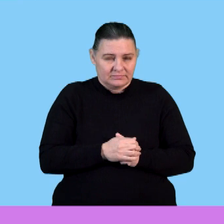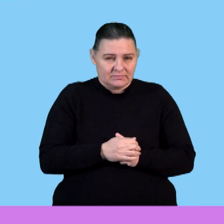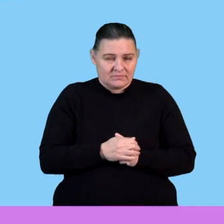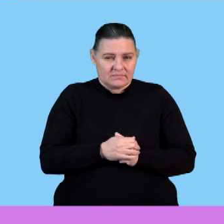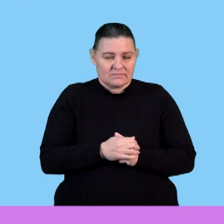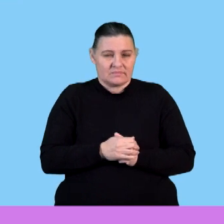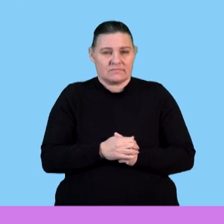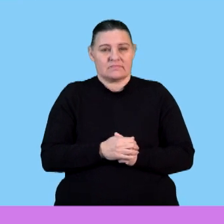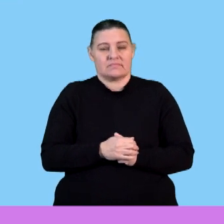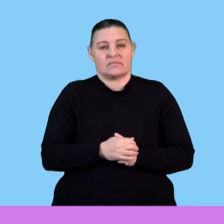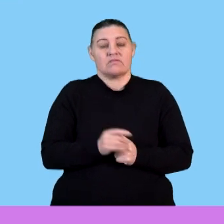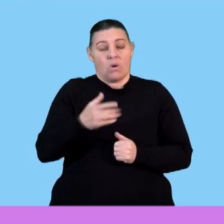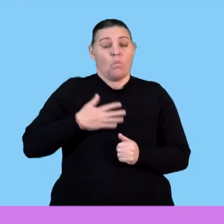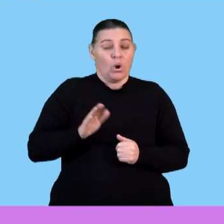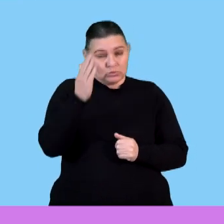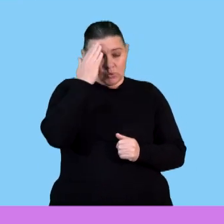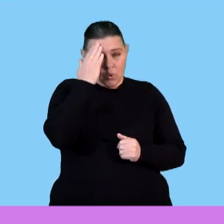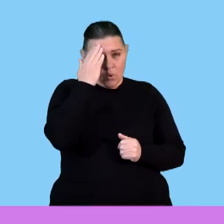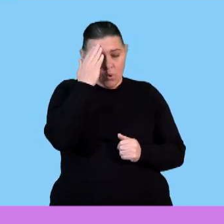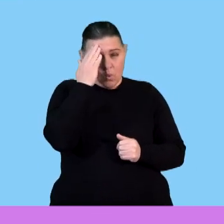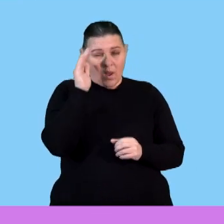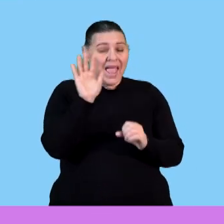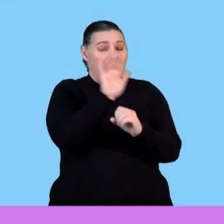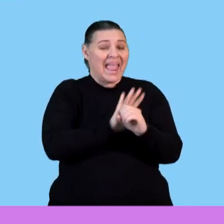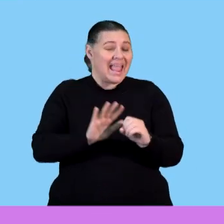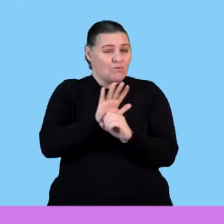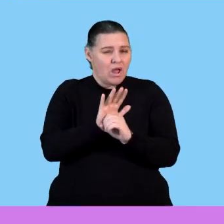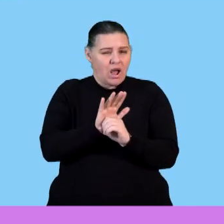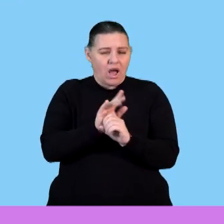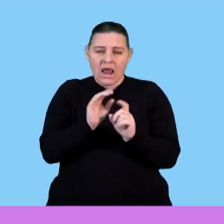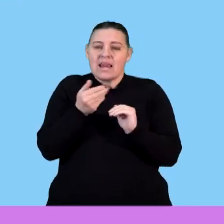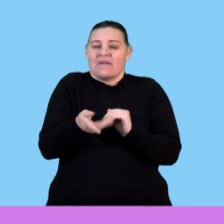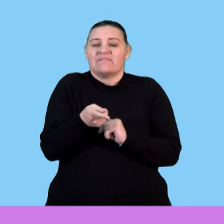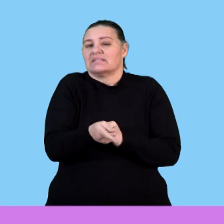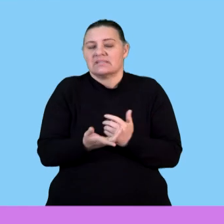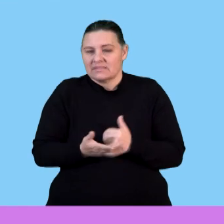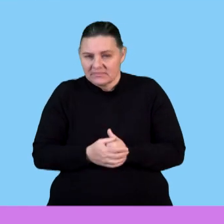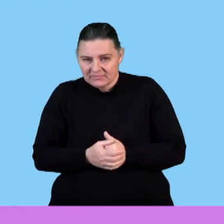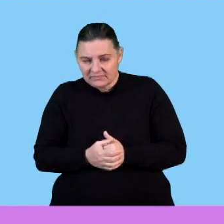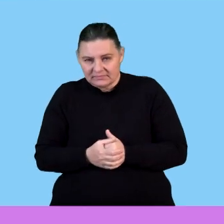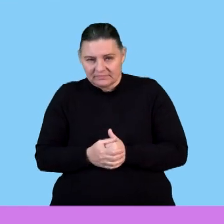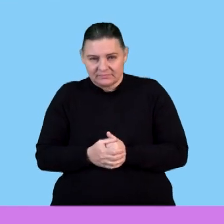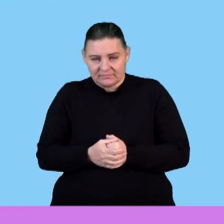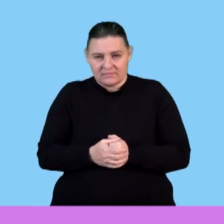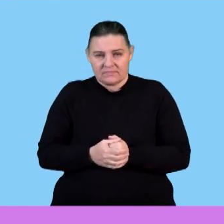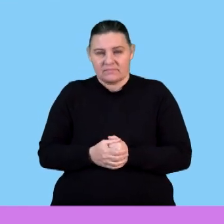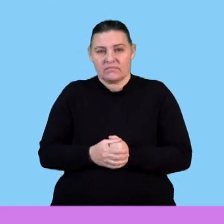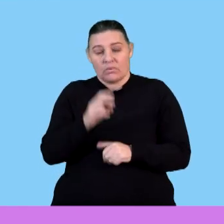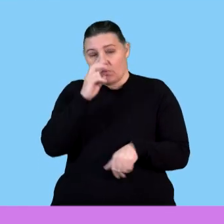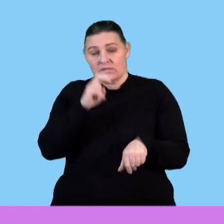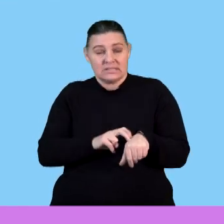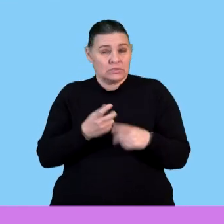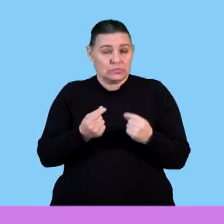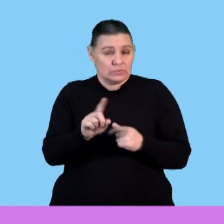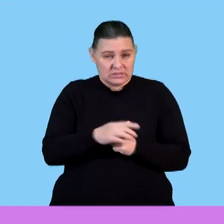the circles will then leave a little bit of pastry in between all of those gaps left once we cut it out? So they want to